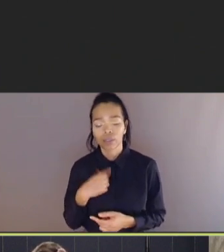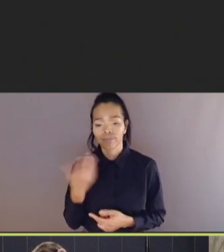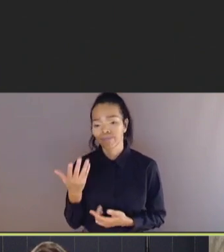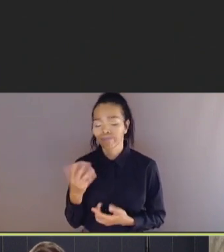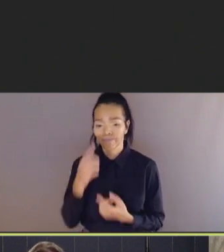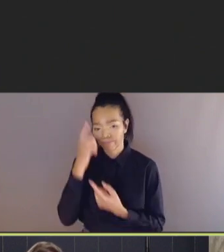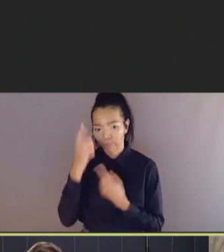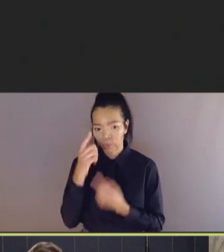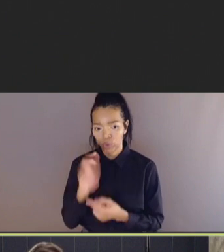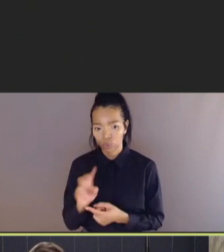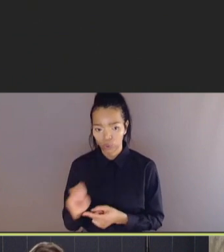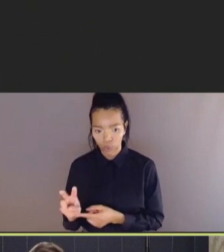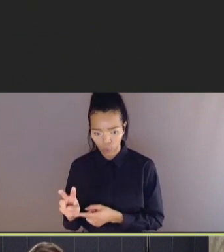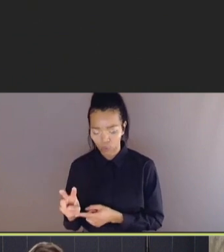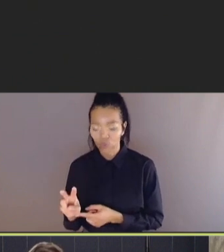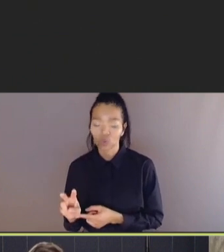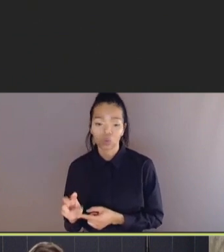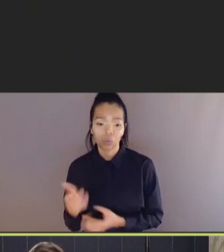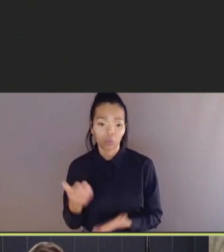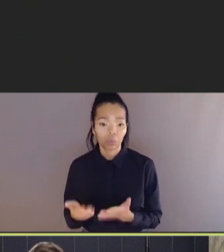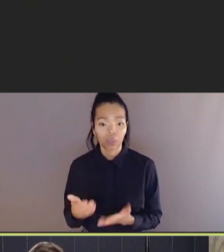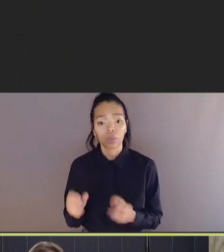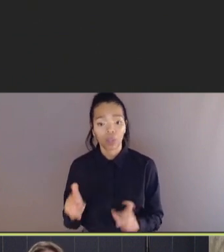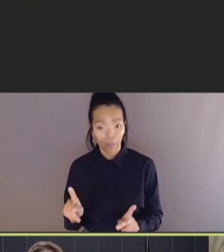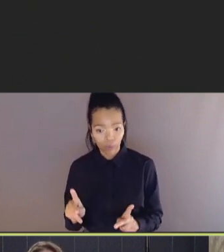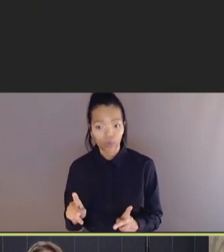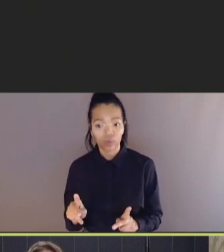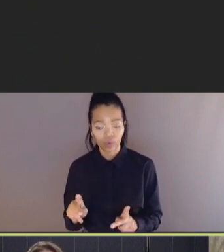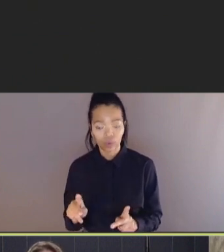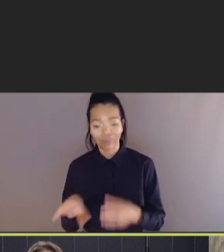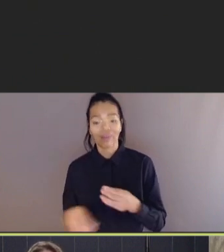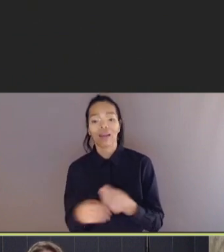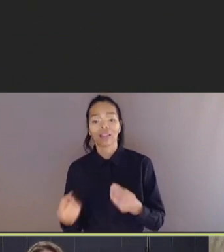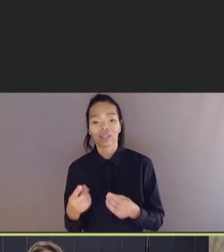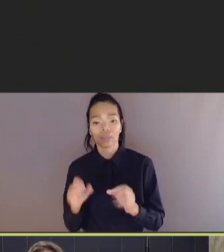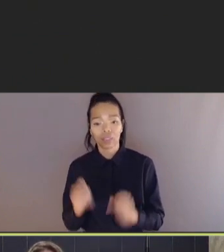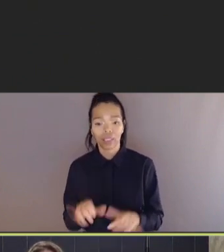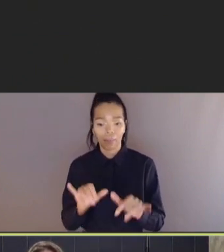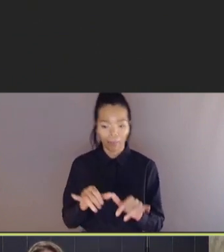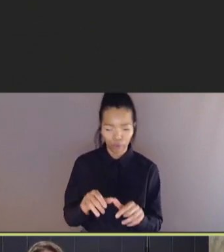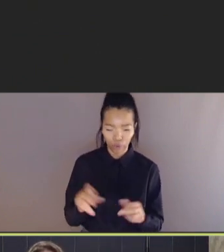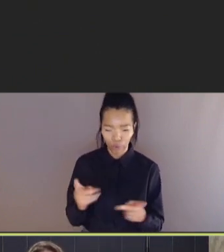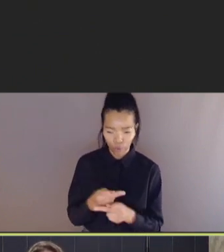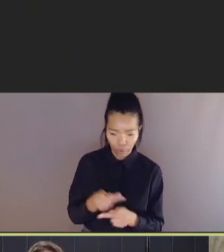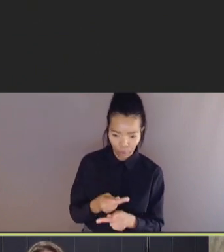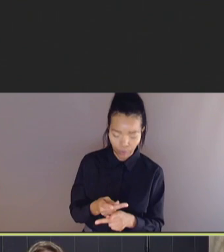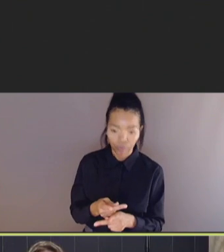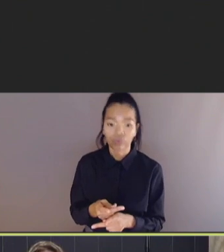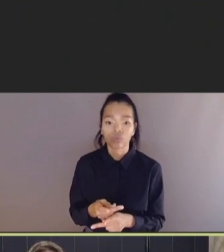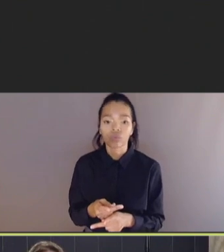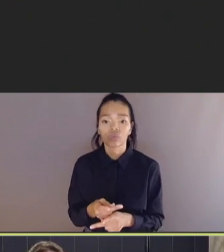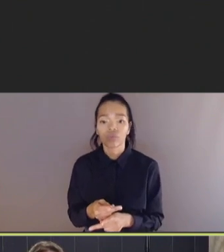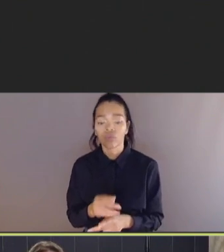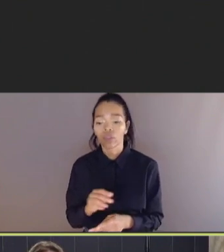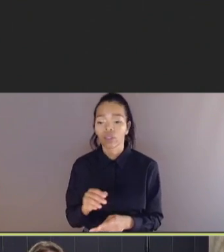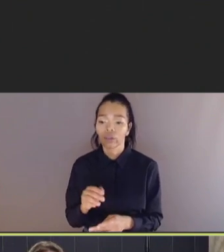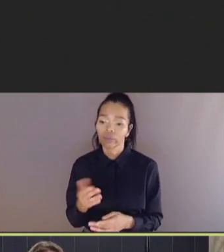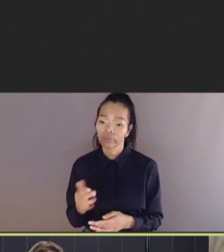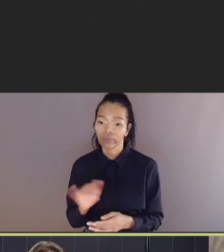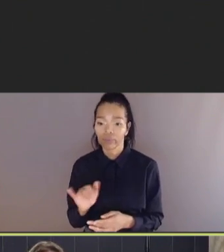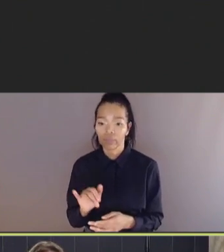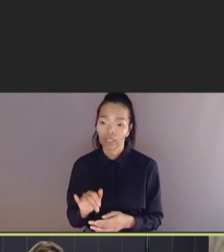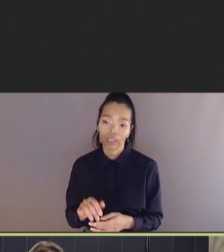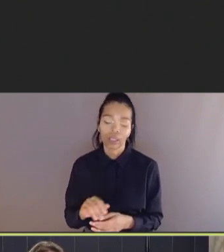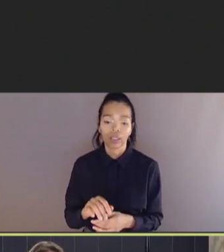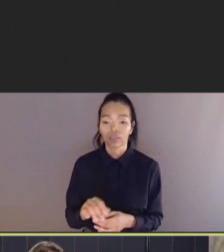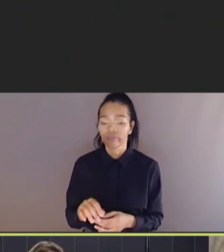2 may be our opportunity for something that's measurable. At X time point or at Y number